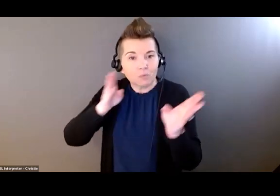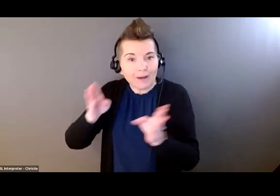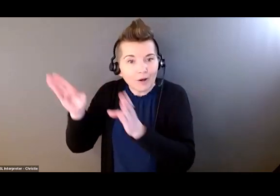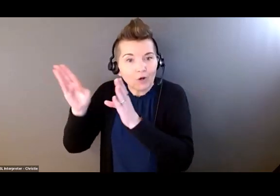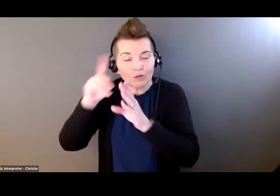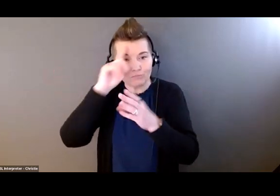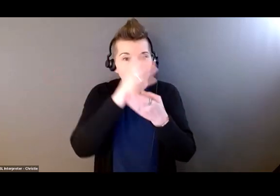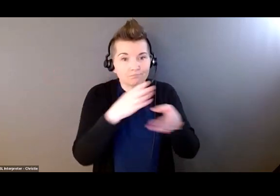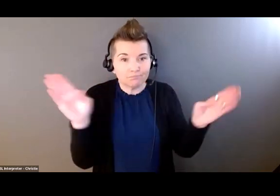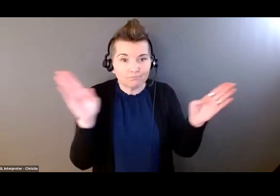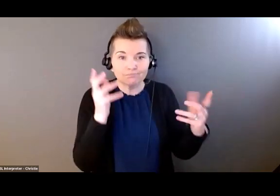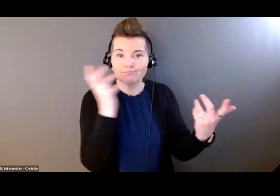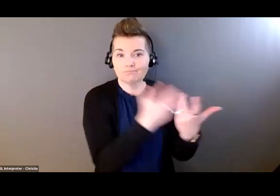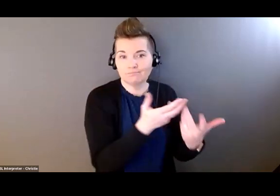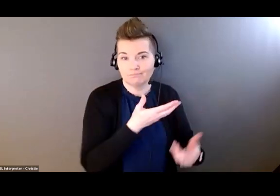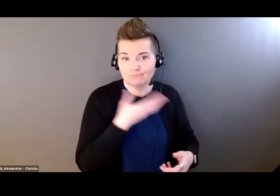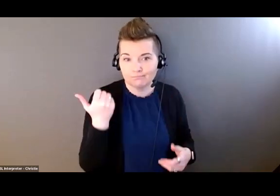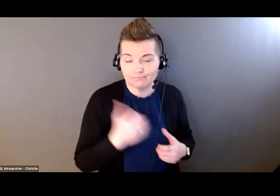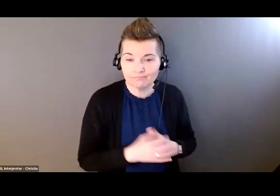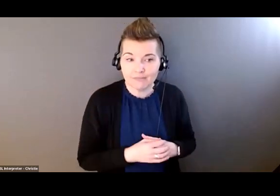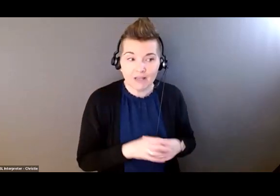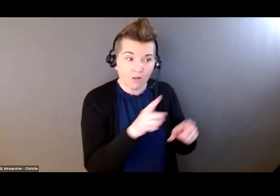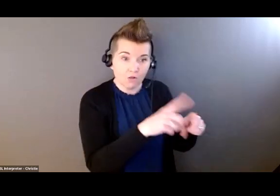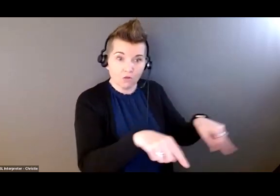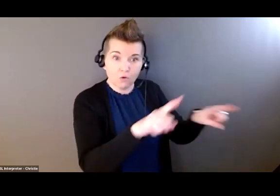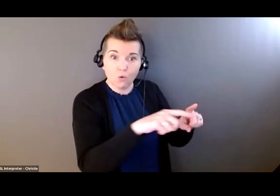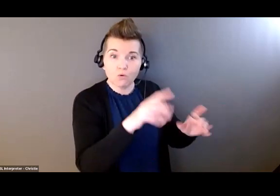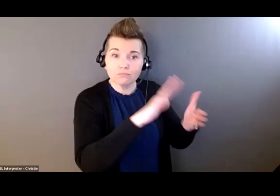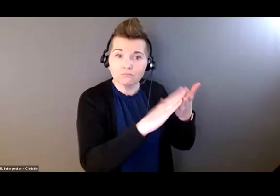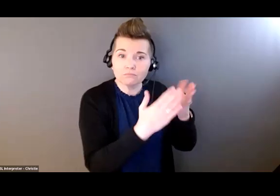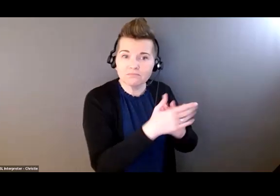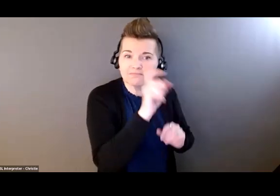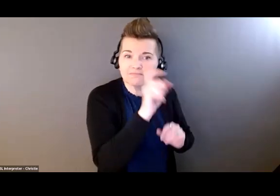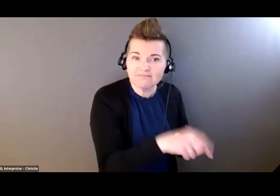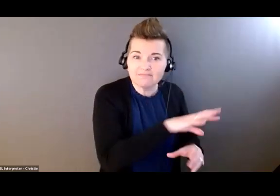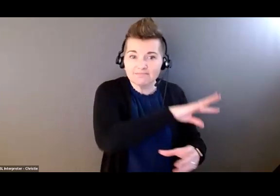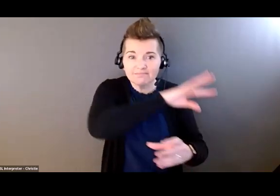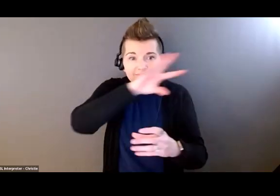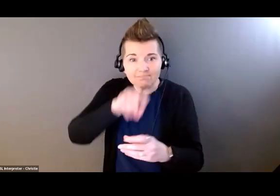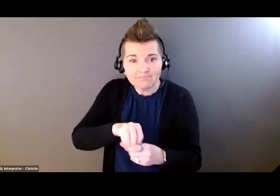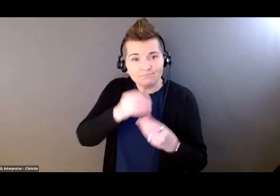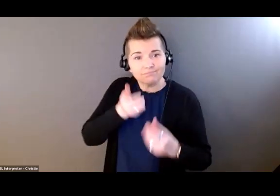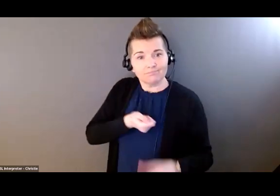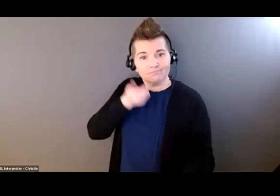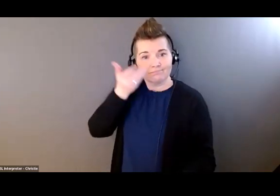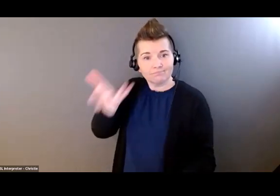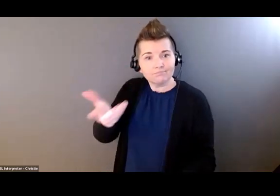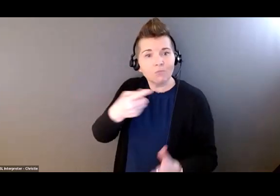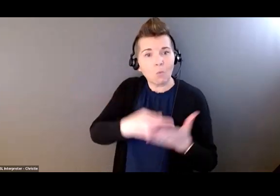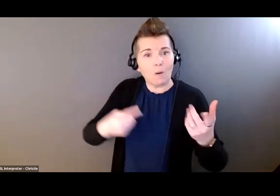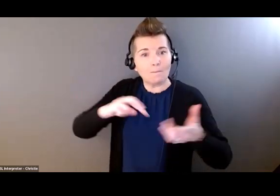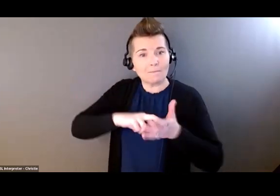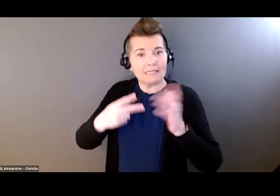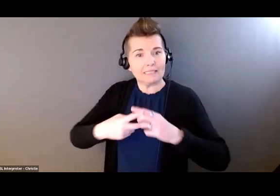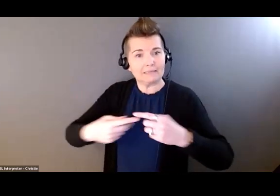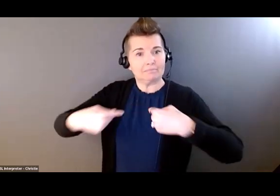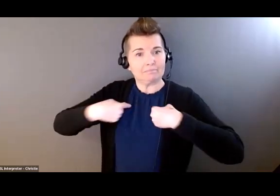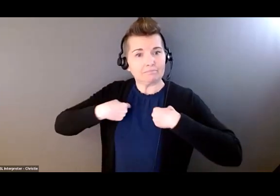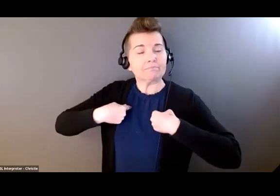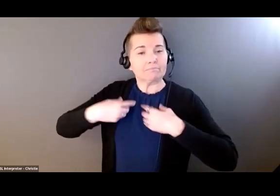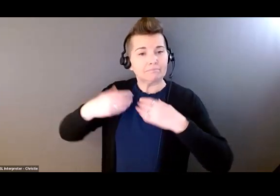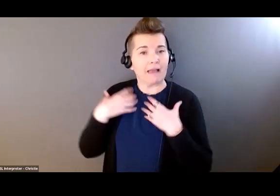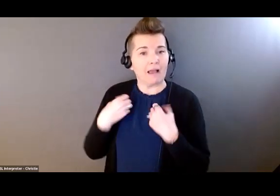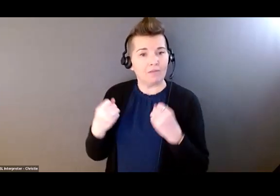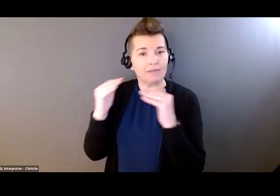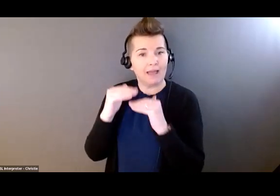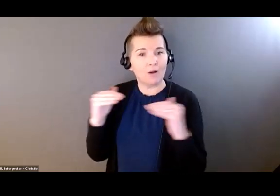produce equitable health outcomes. Patients and communities need to be involved in defining what